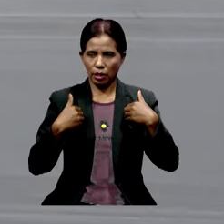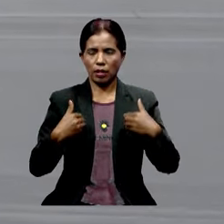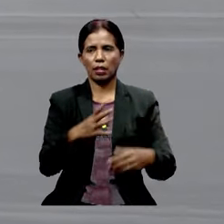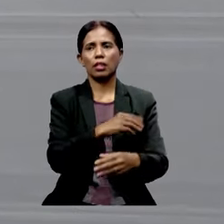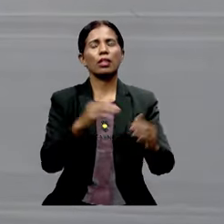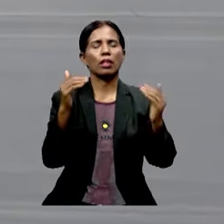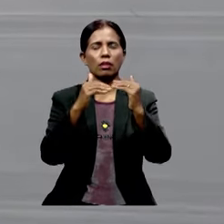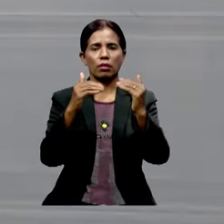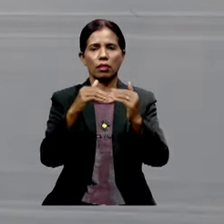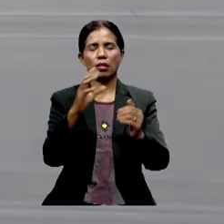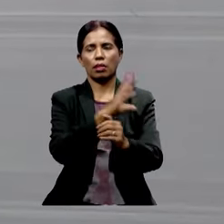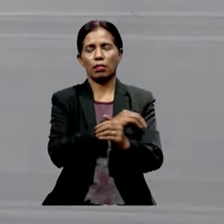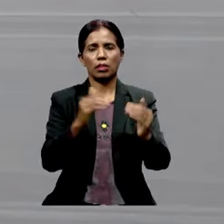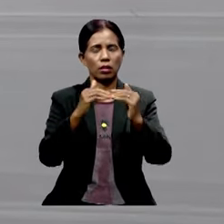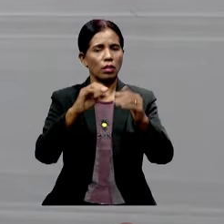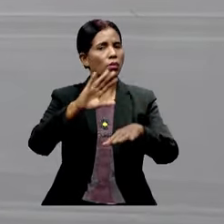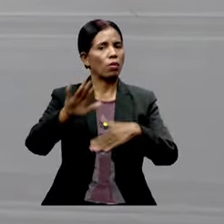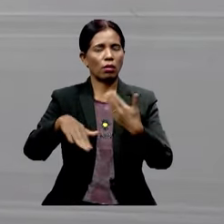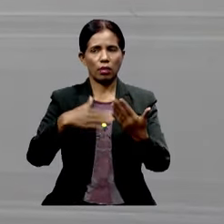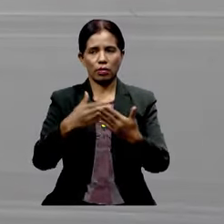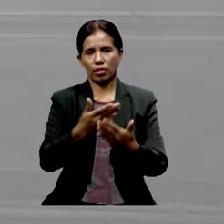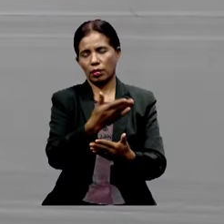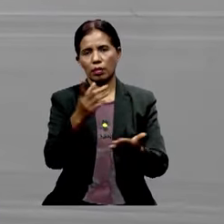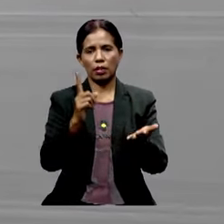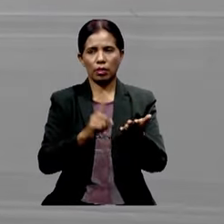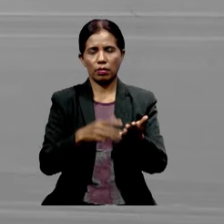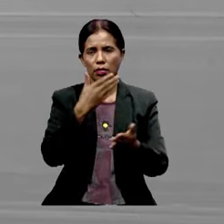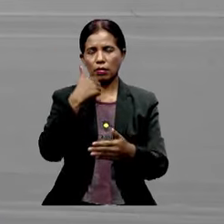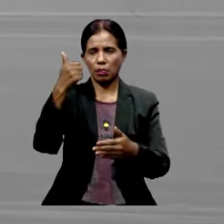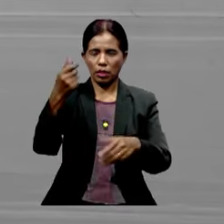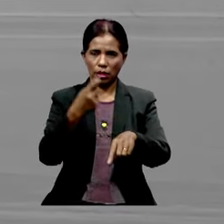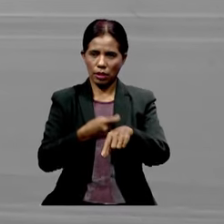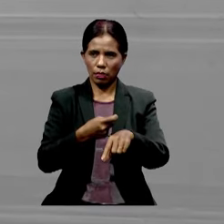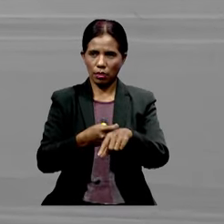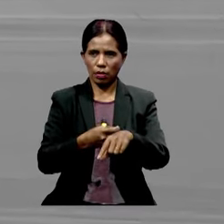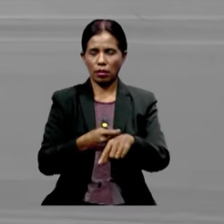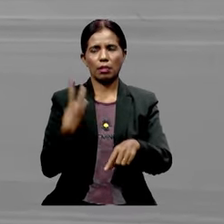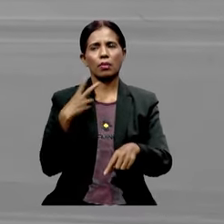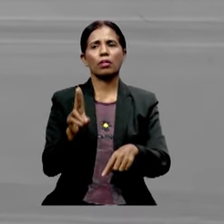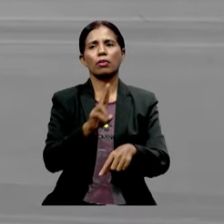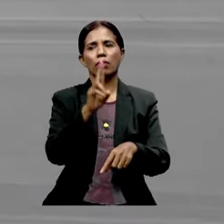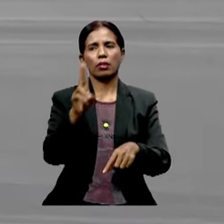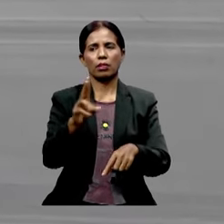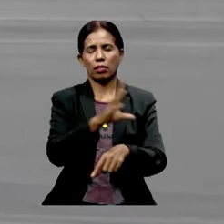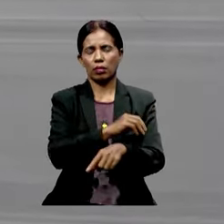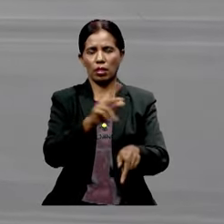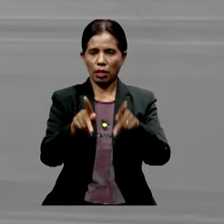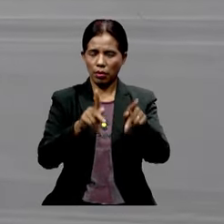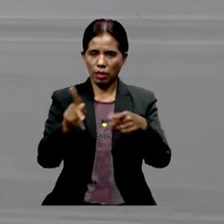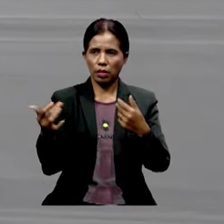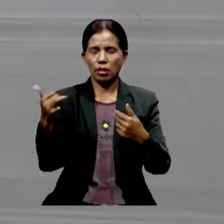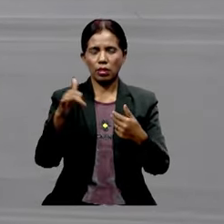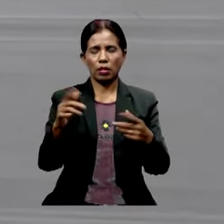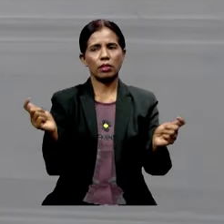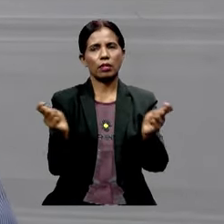meeting, a general meeting. You know, in this kind of situation, we used to speak just for a few minutes to